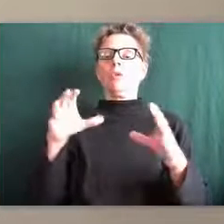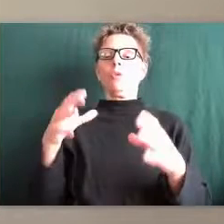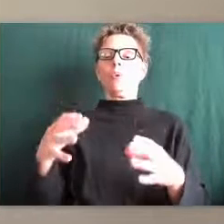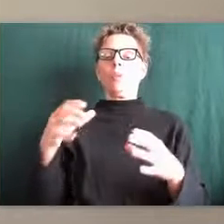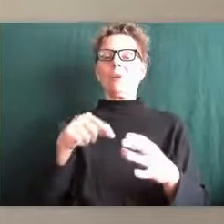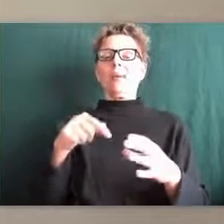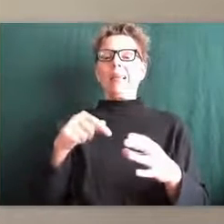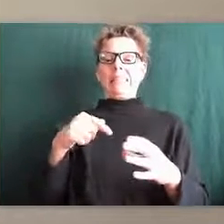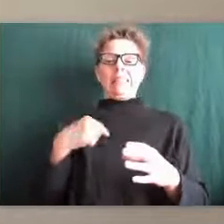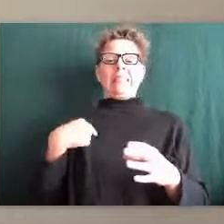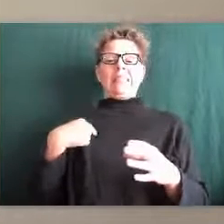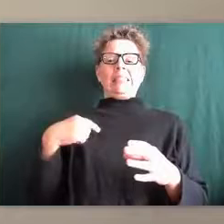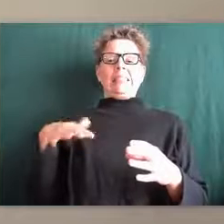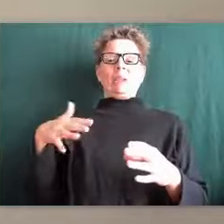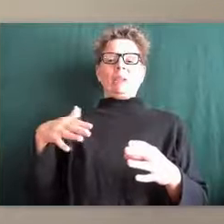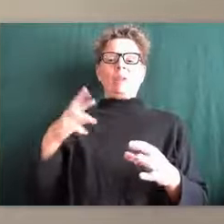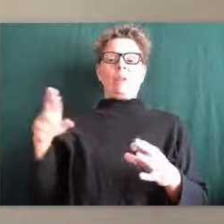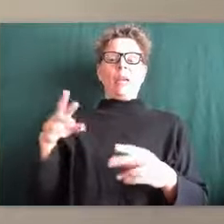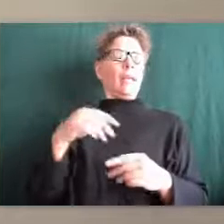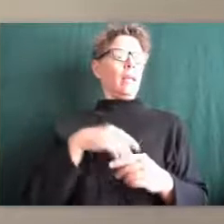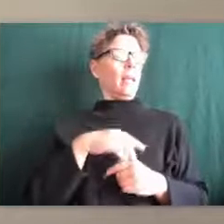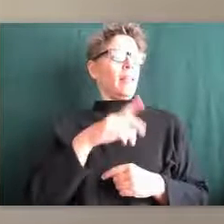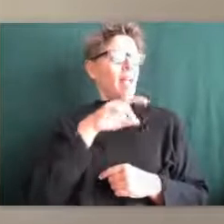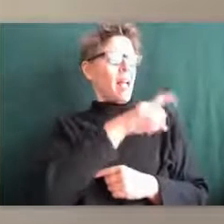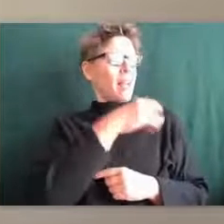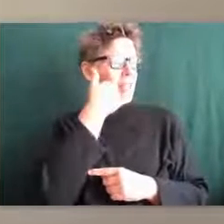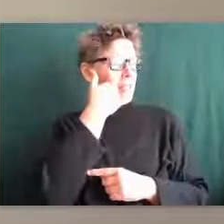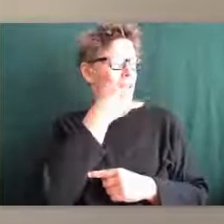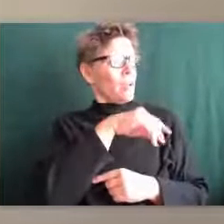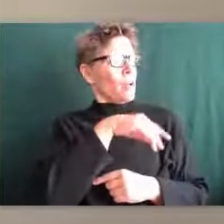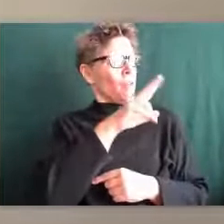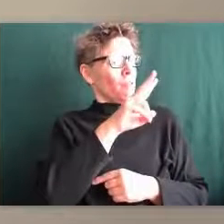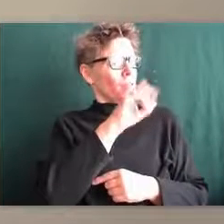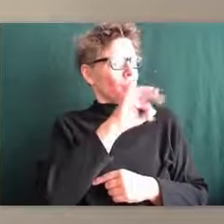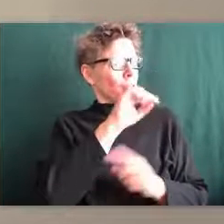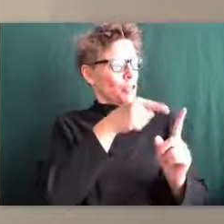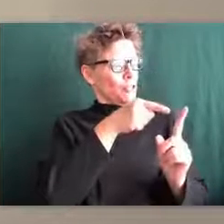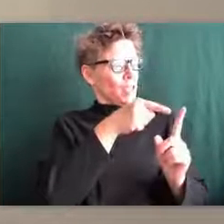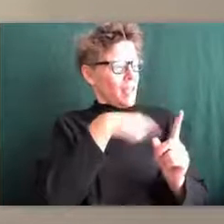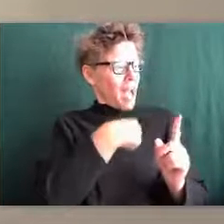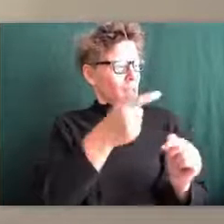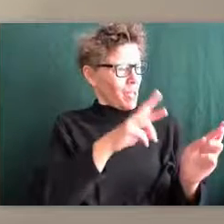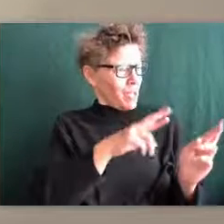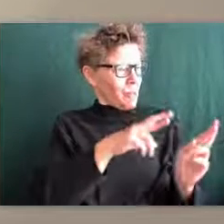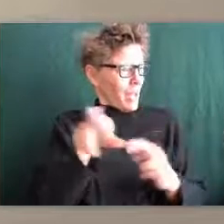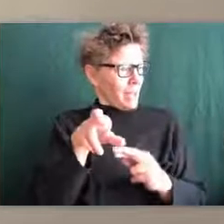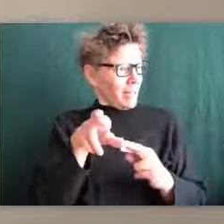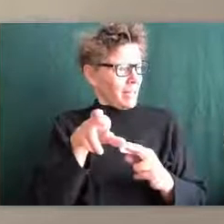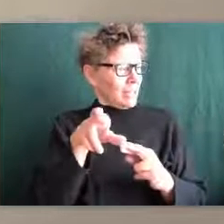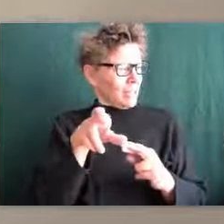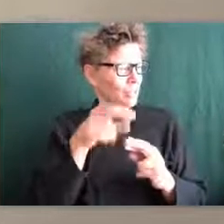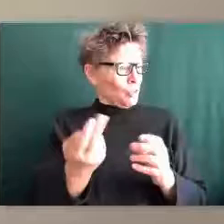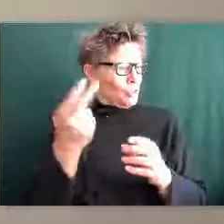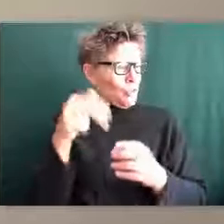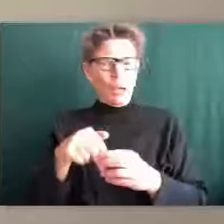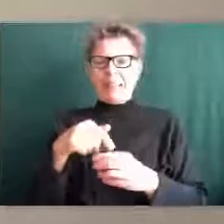committee on the city. And I didn't think I was ready to be on a city committee, and what was I going to do? And I was really kind of nervous, and